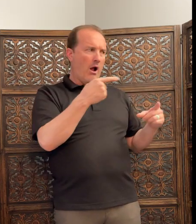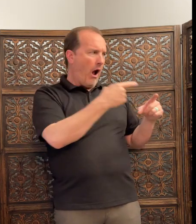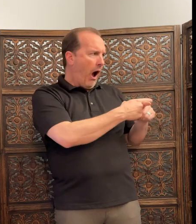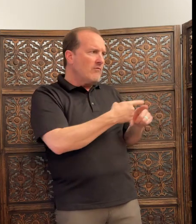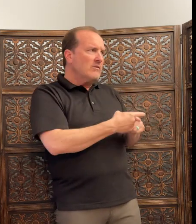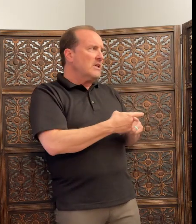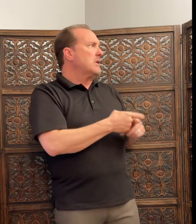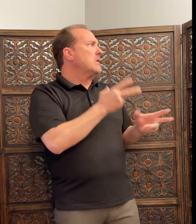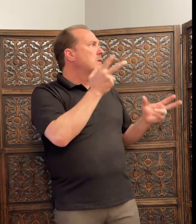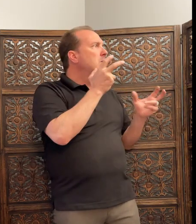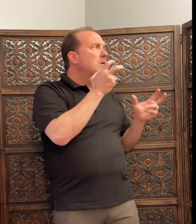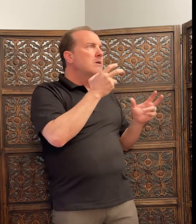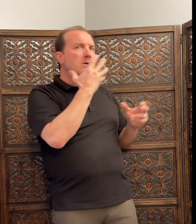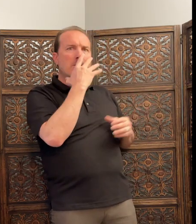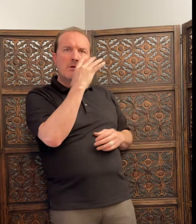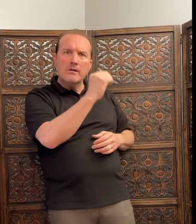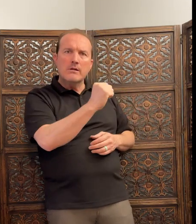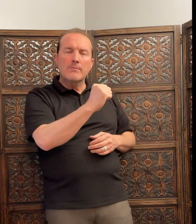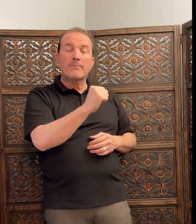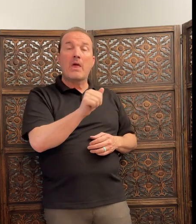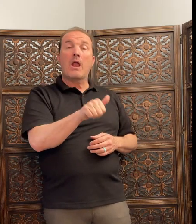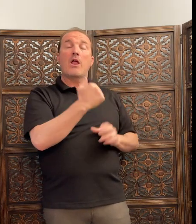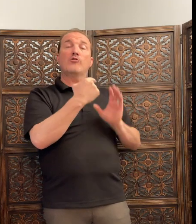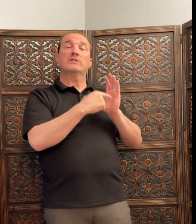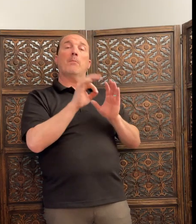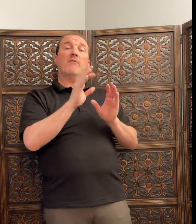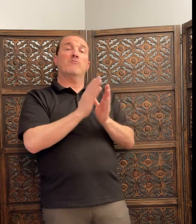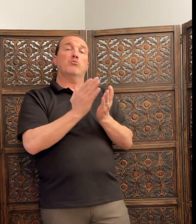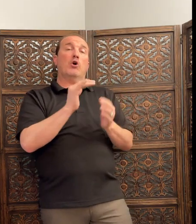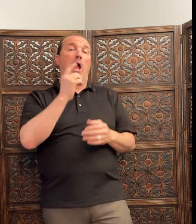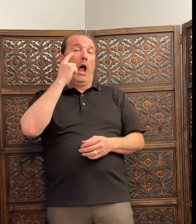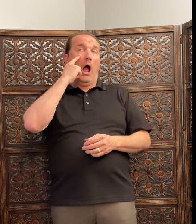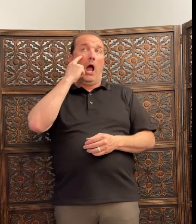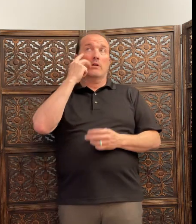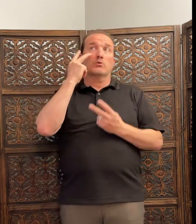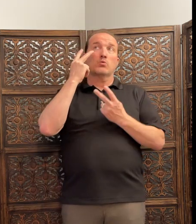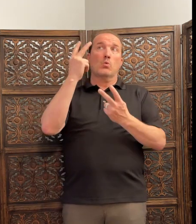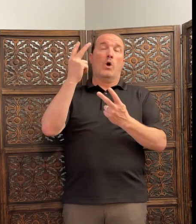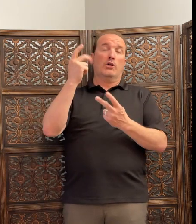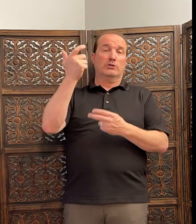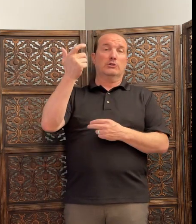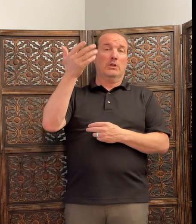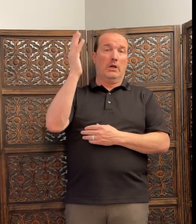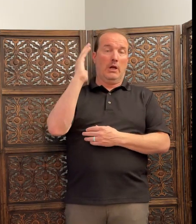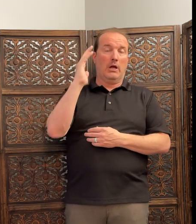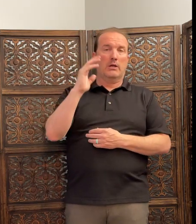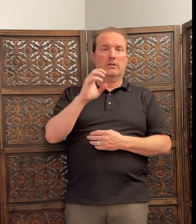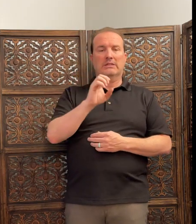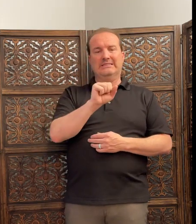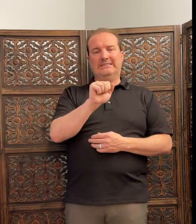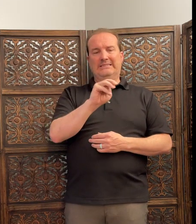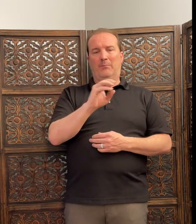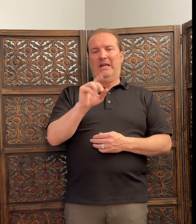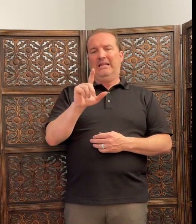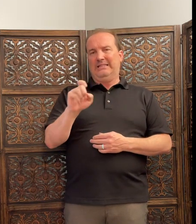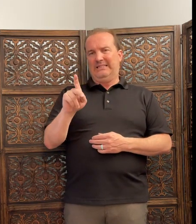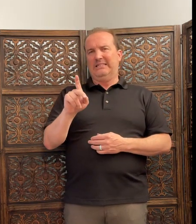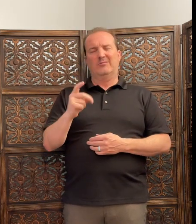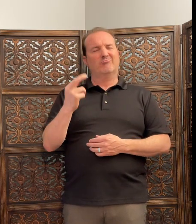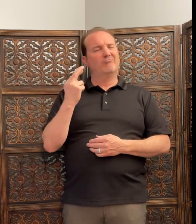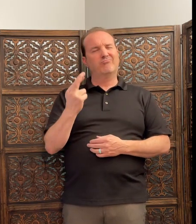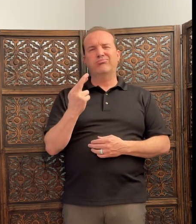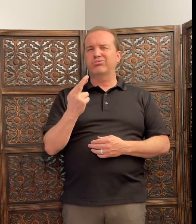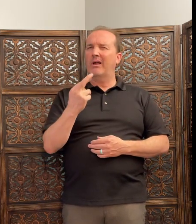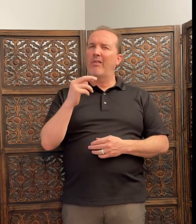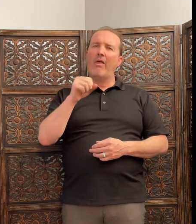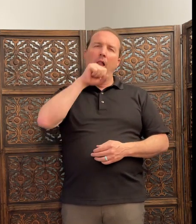she writes about in the novel. In another example, in Their Eyes Were Watching God, Sam Watson and League Moss are the best